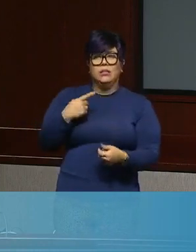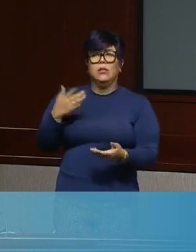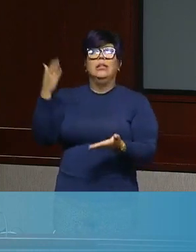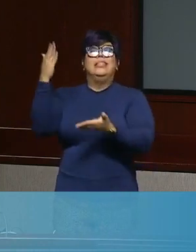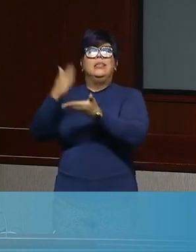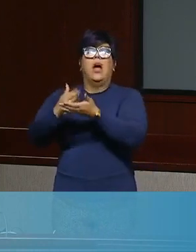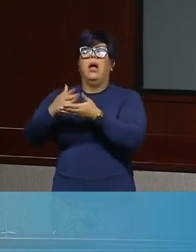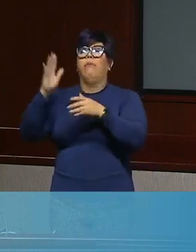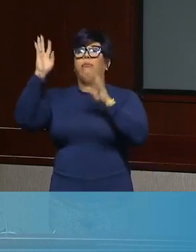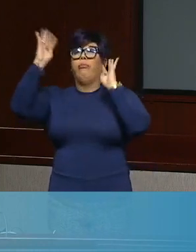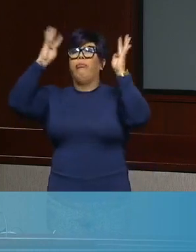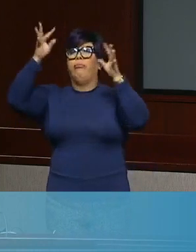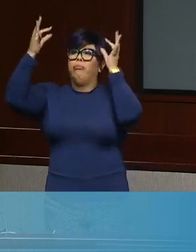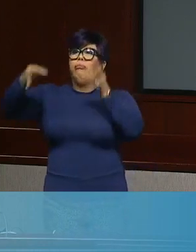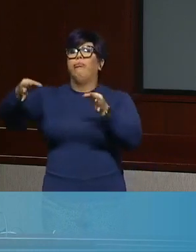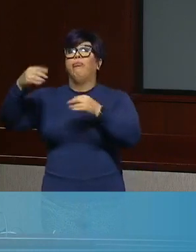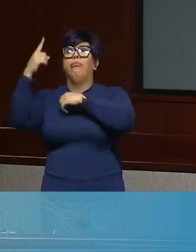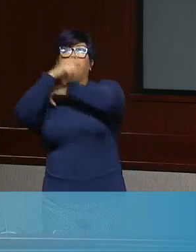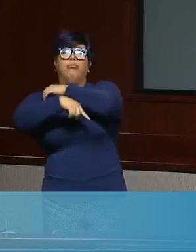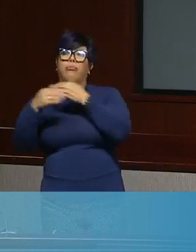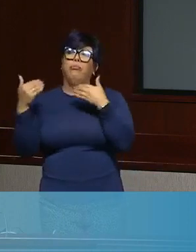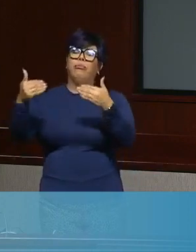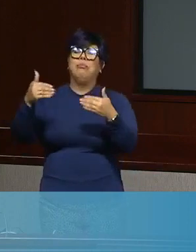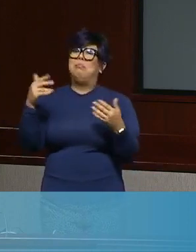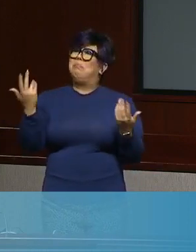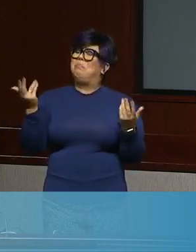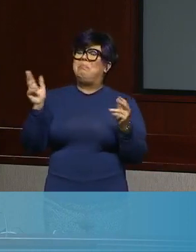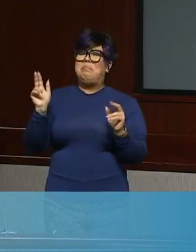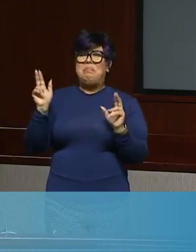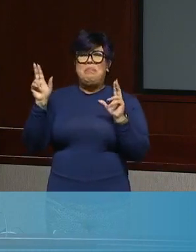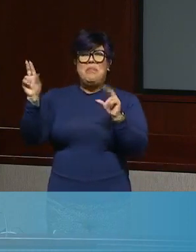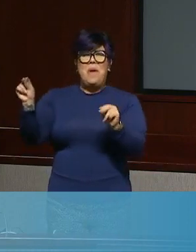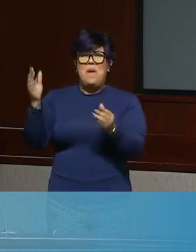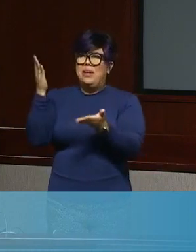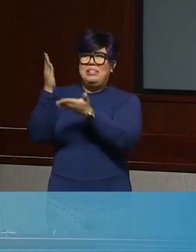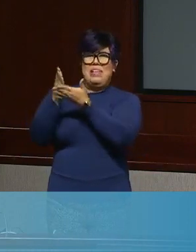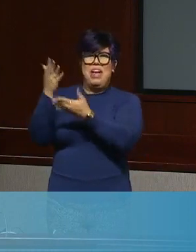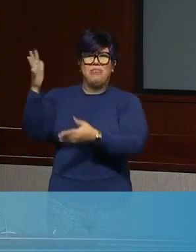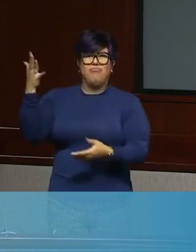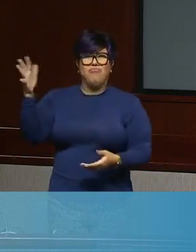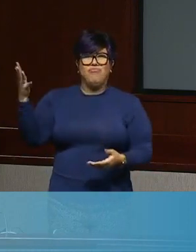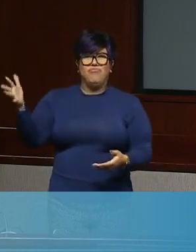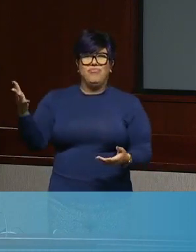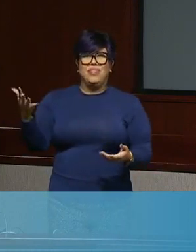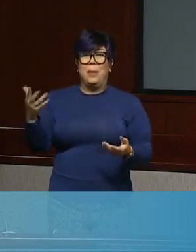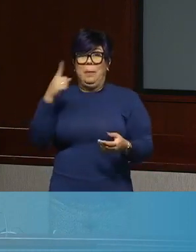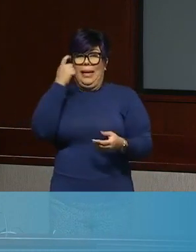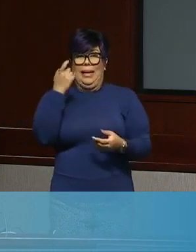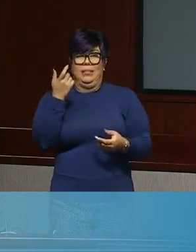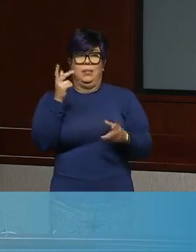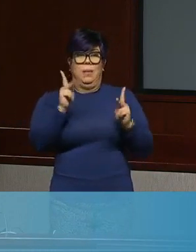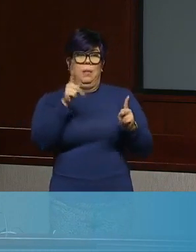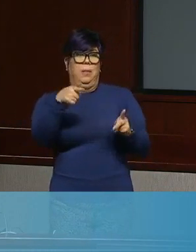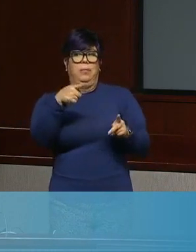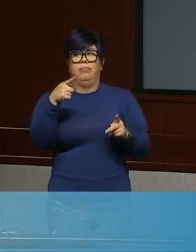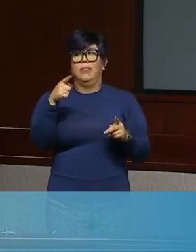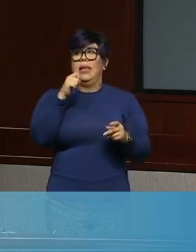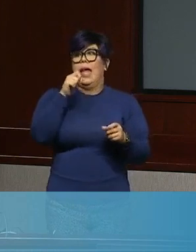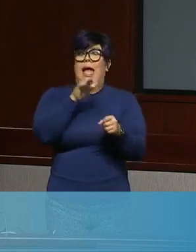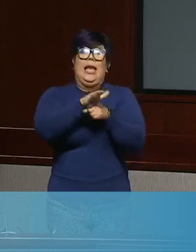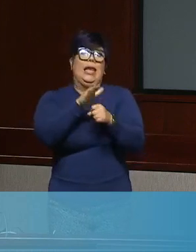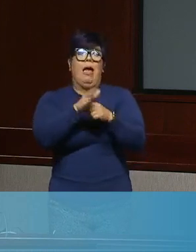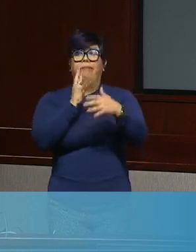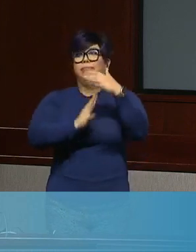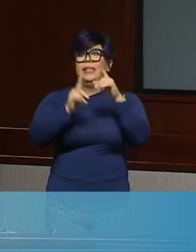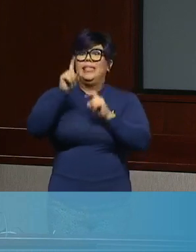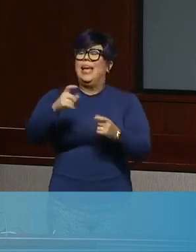arbitrarily assign a penalty because our population is not going in to get weekly tests.